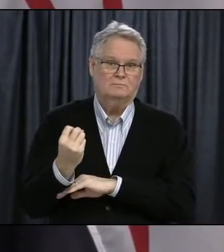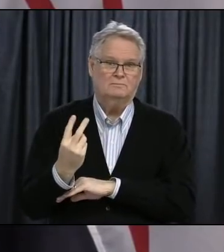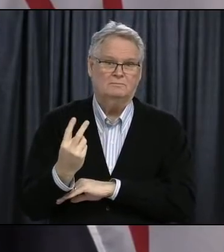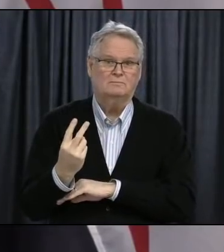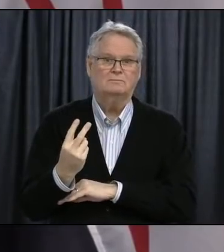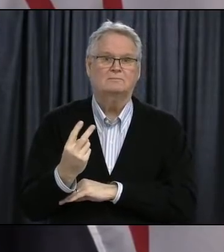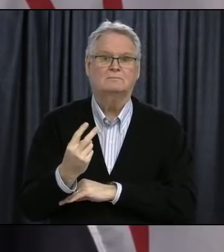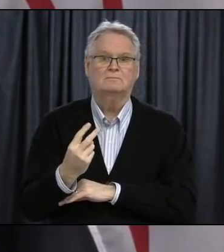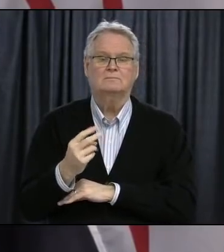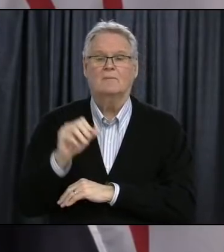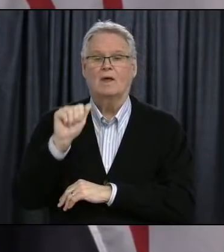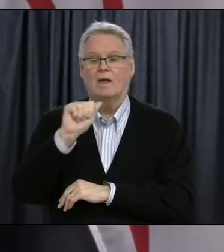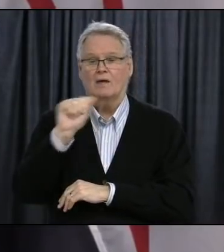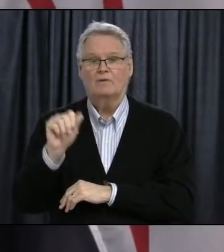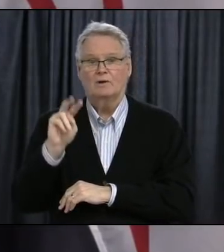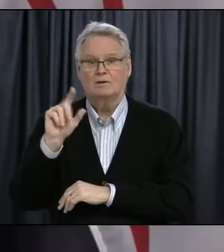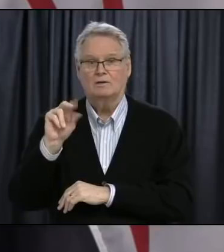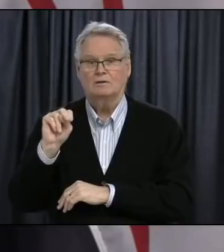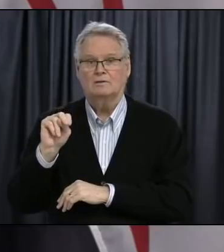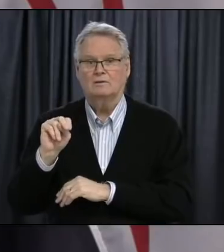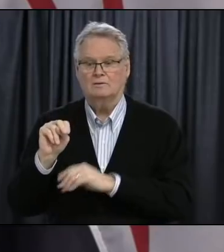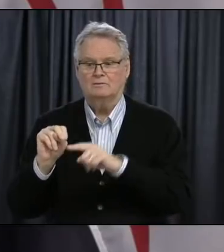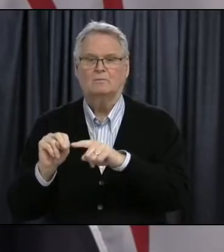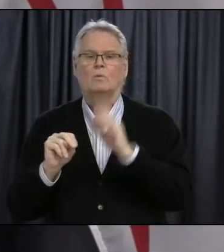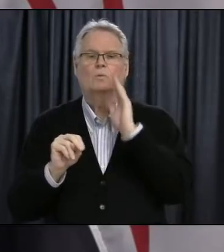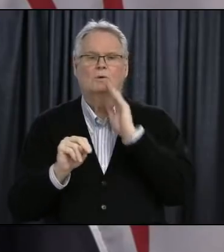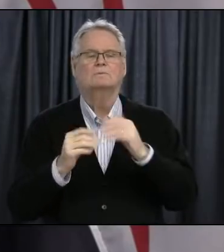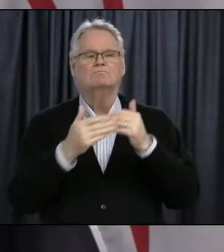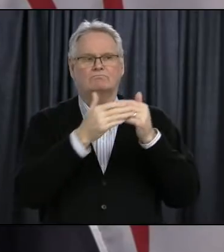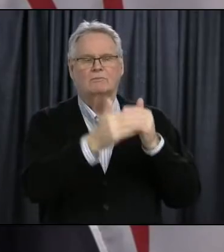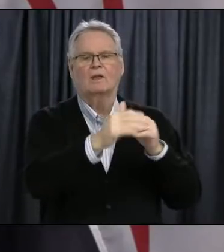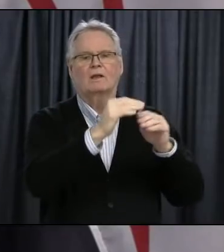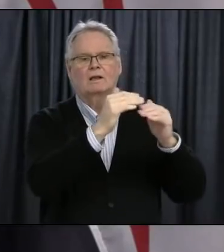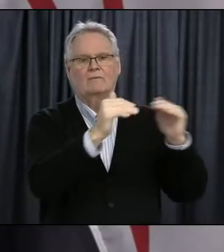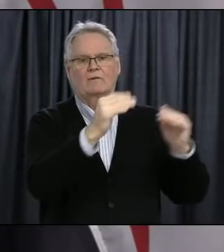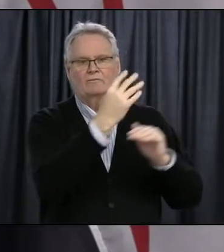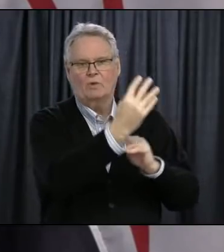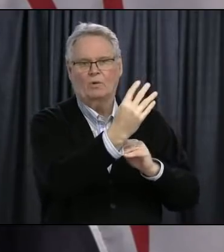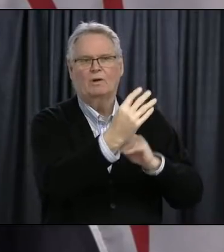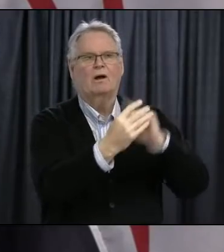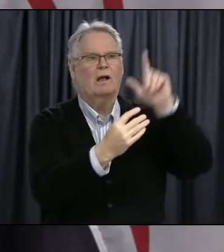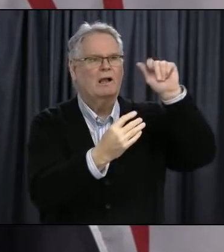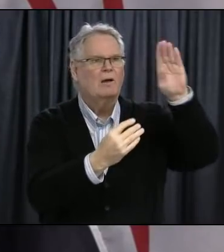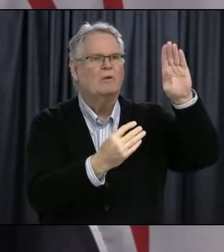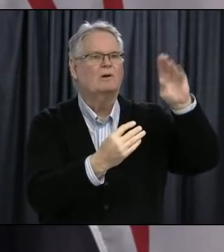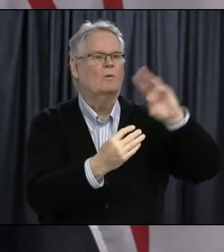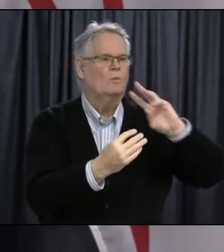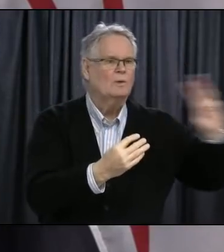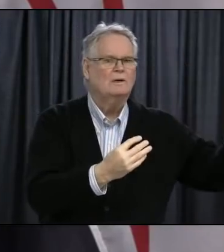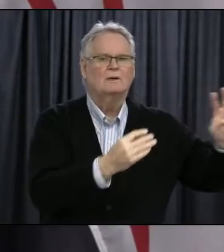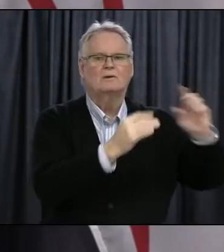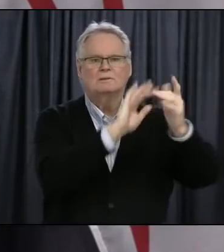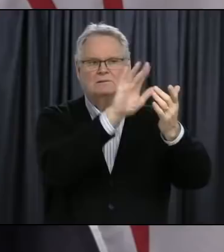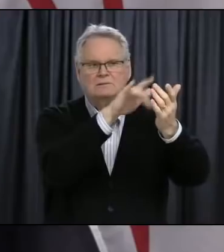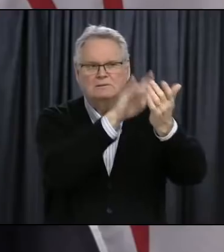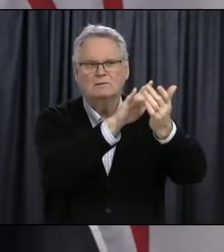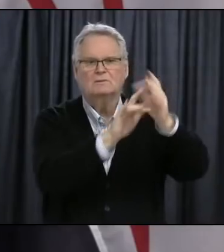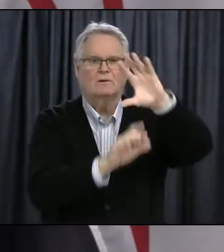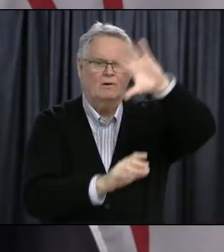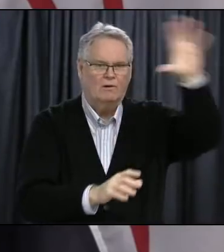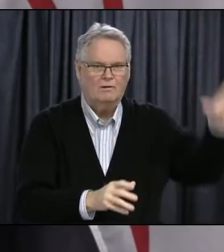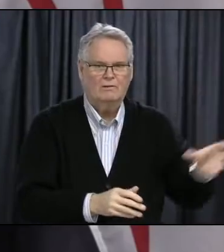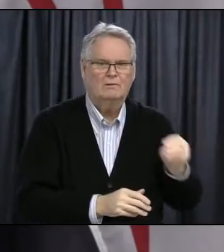This includes Labrador, Grenfell Health, Central Health, Western Health, and Zone 4 of Eastern Health, which encompasses the Burin and